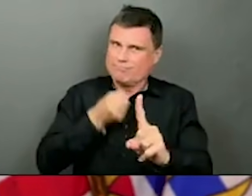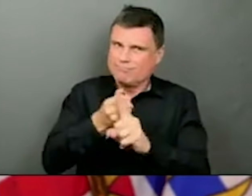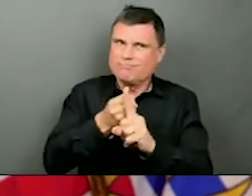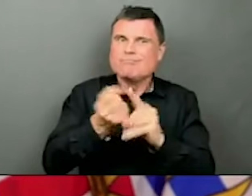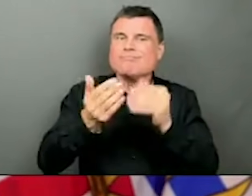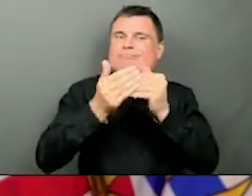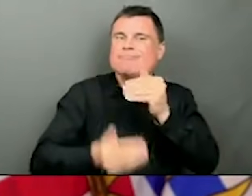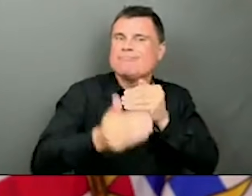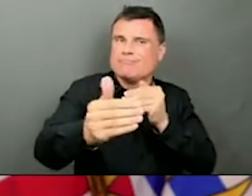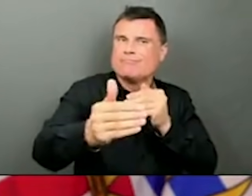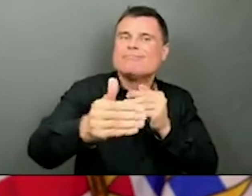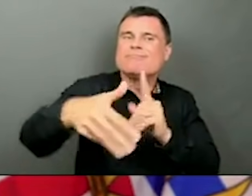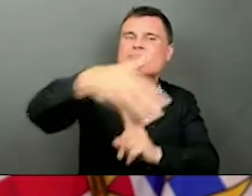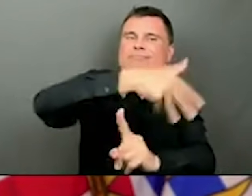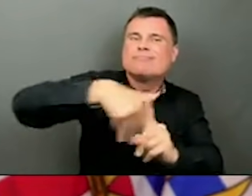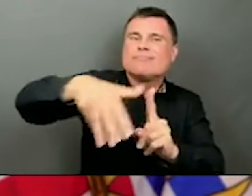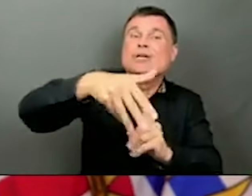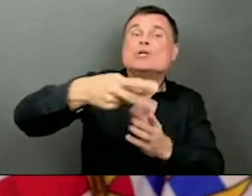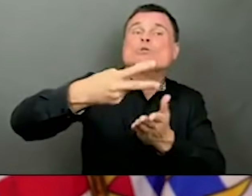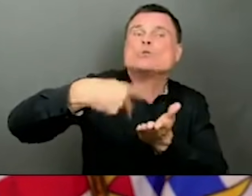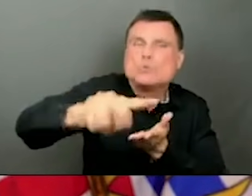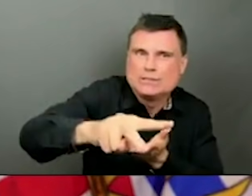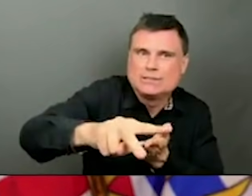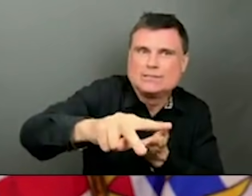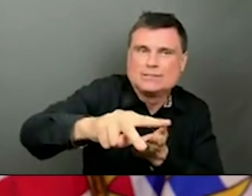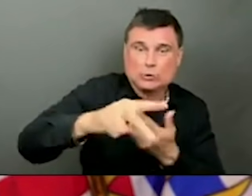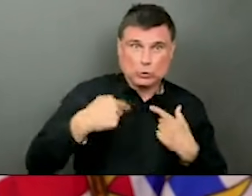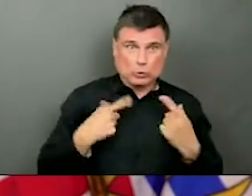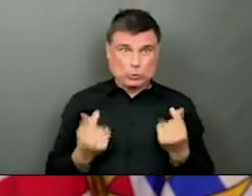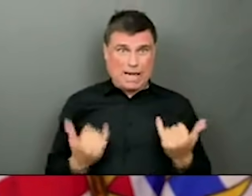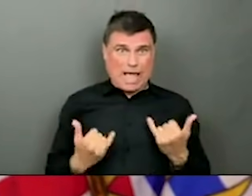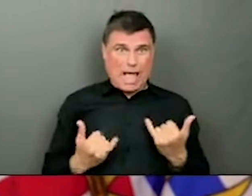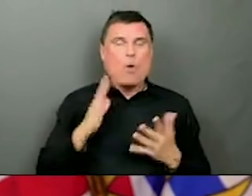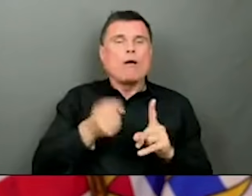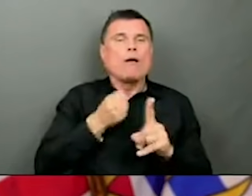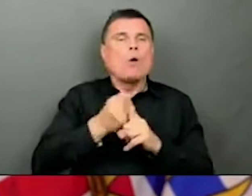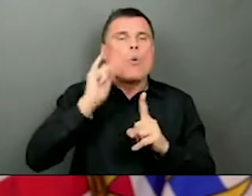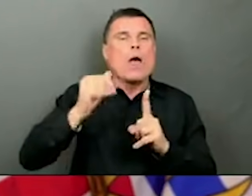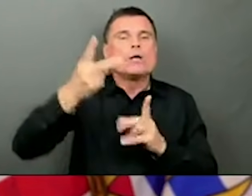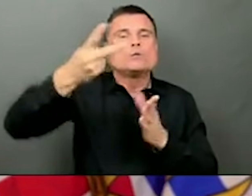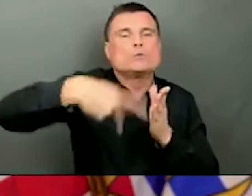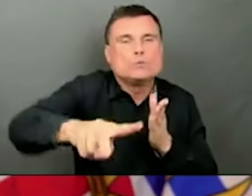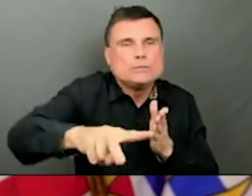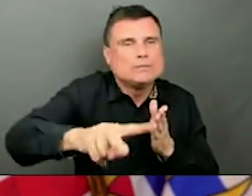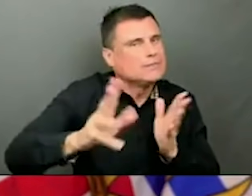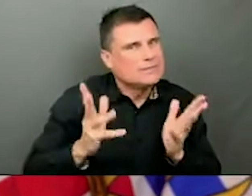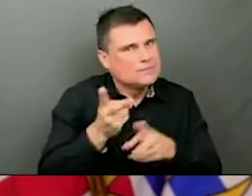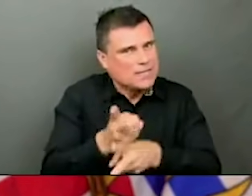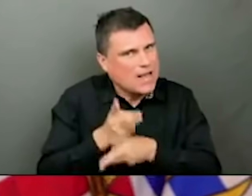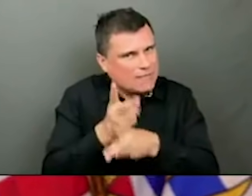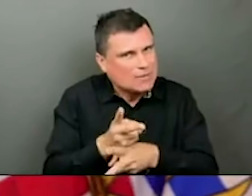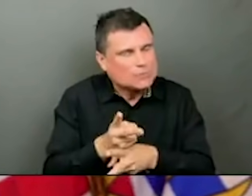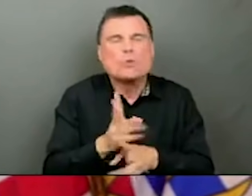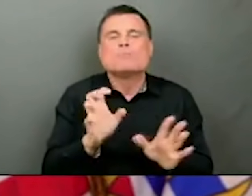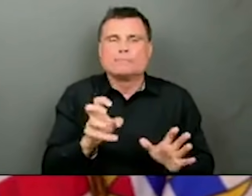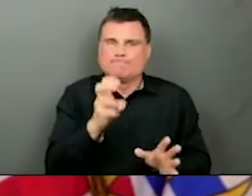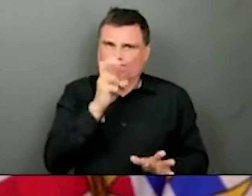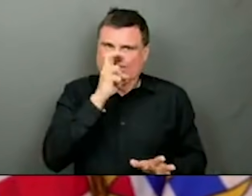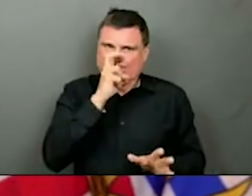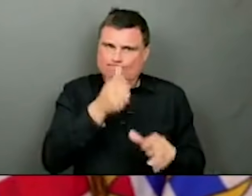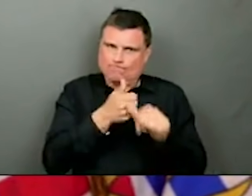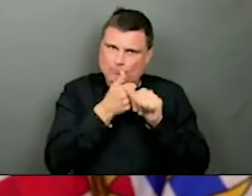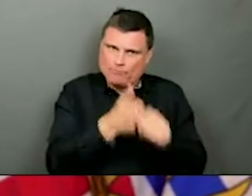going to make a difference for our summer. I don't think anybody wants to see a surge in cases in 2